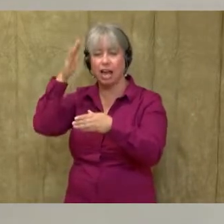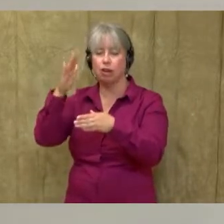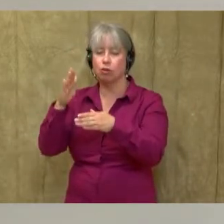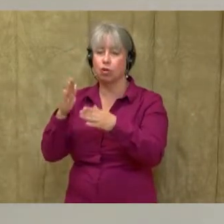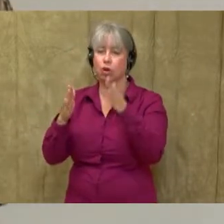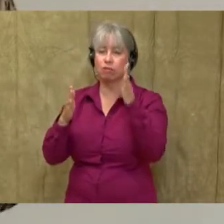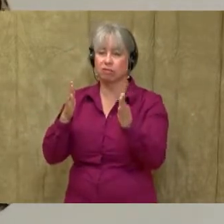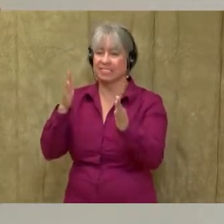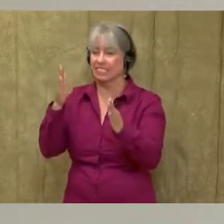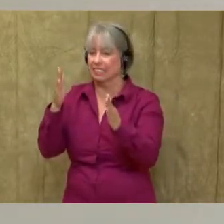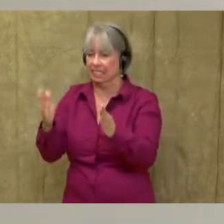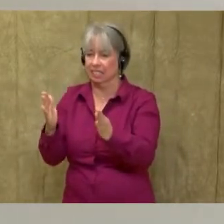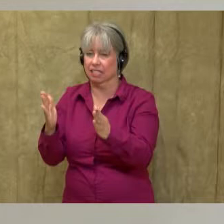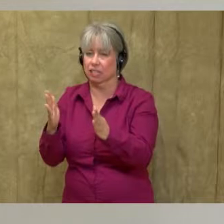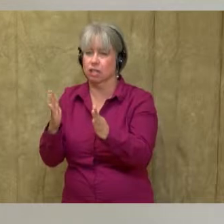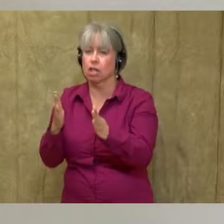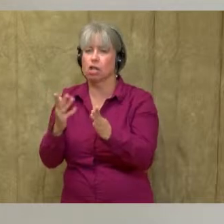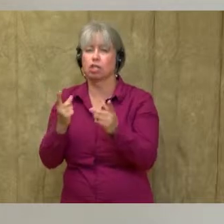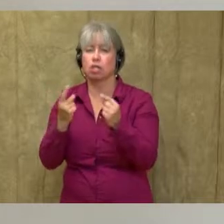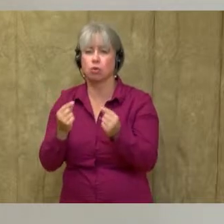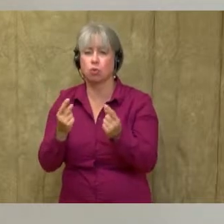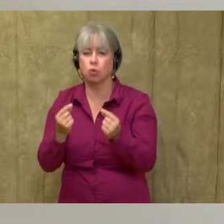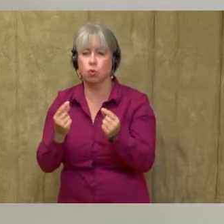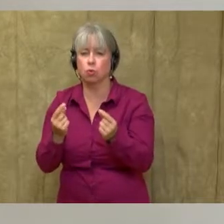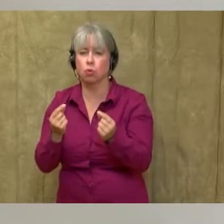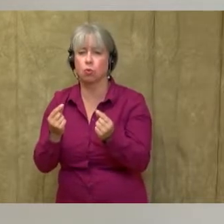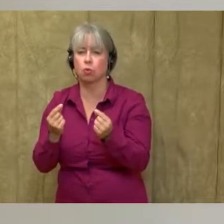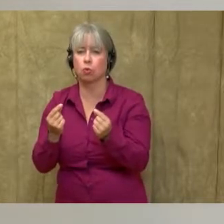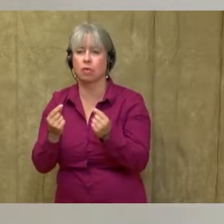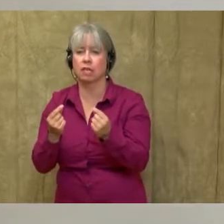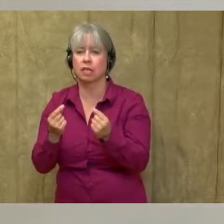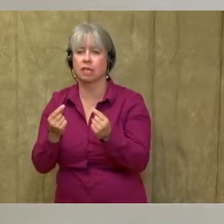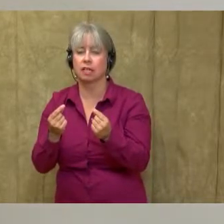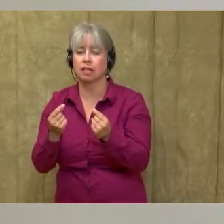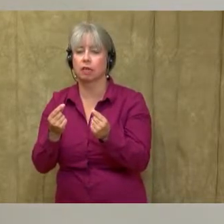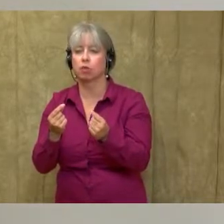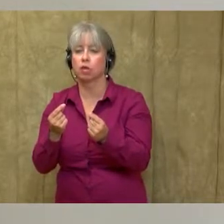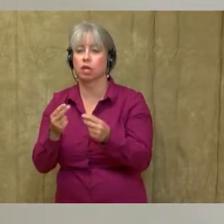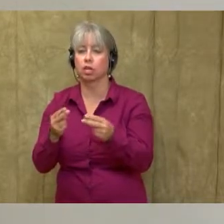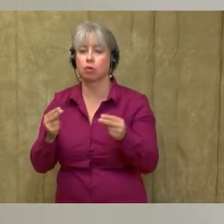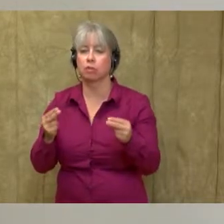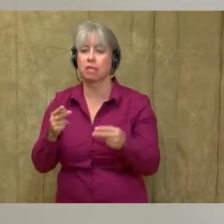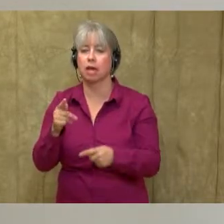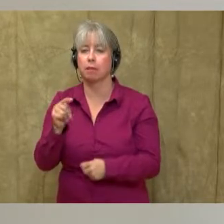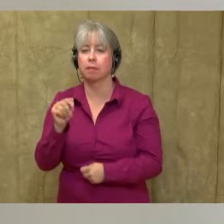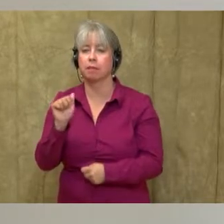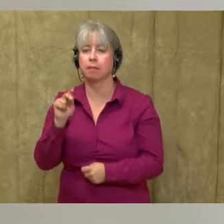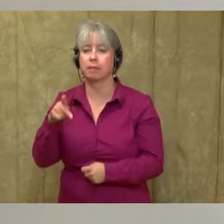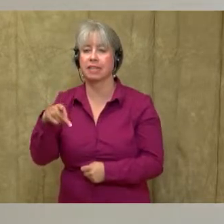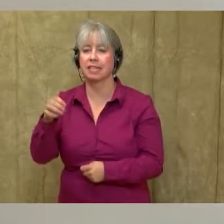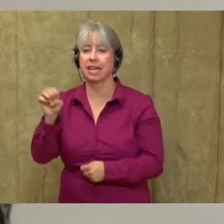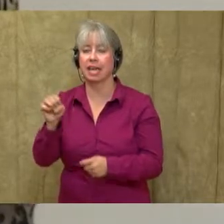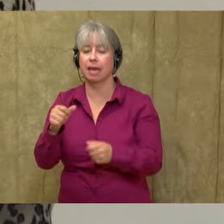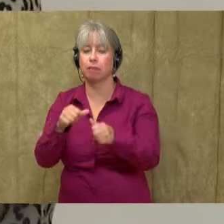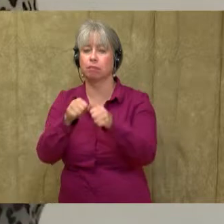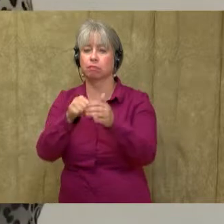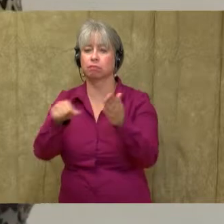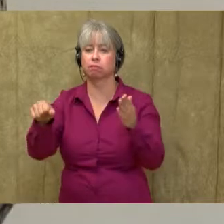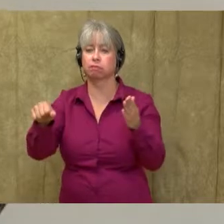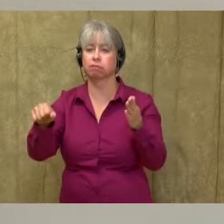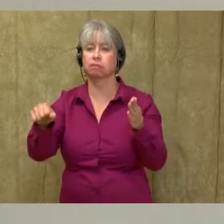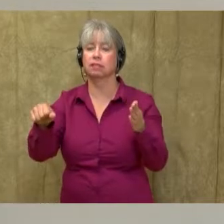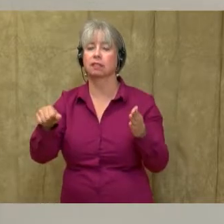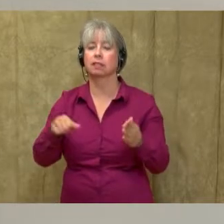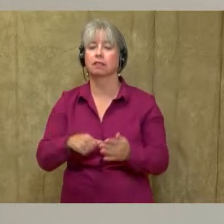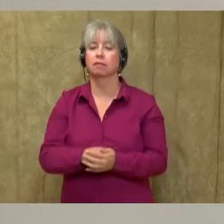So what I'm going to do is I'm going to use my fitting tape here, measuring tape that you might see if